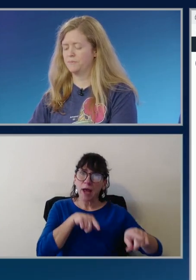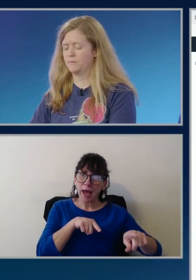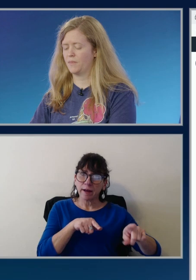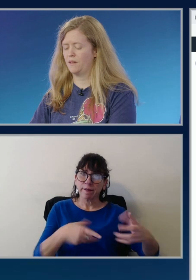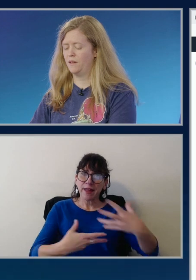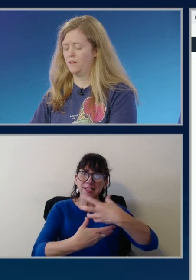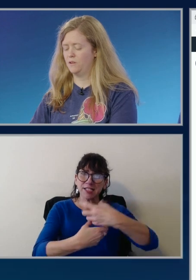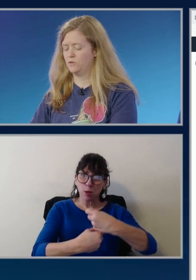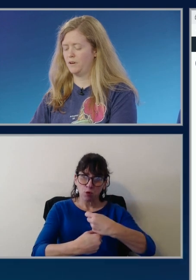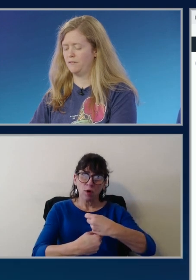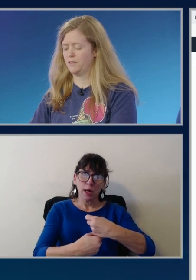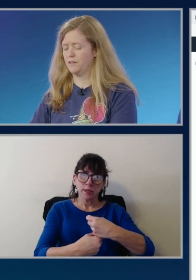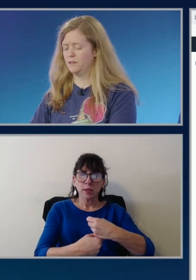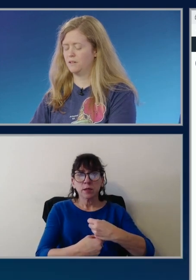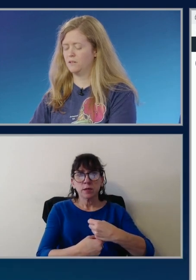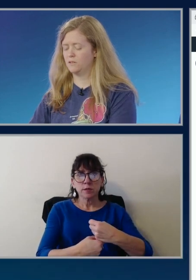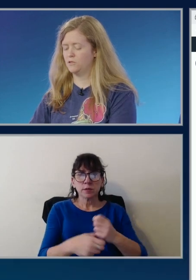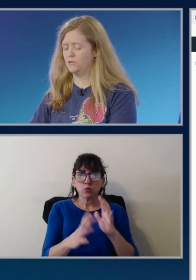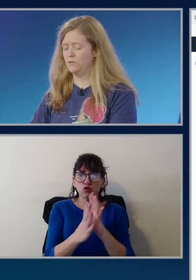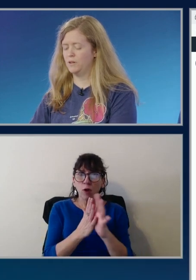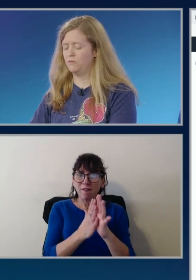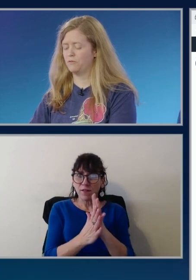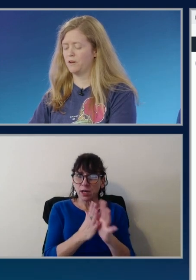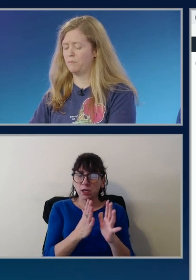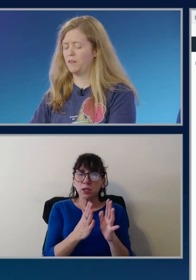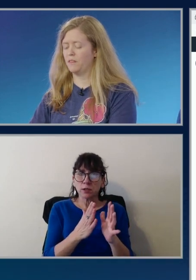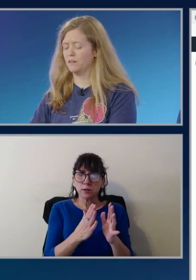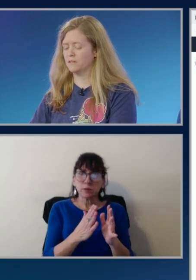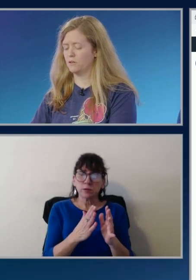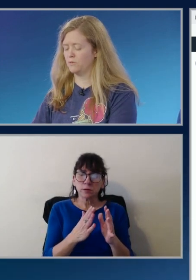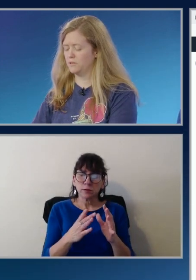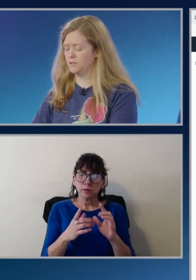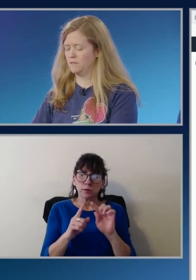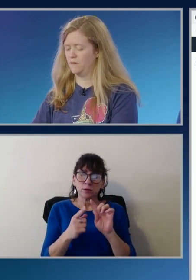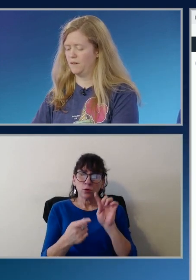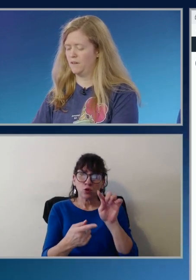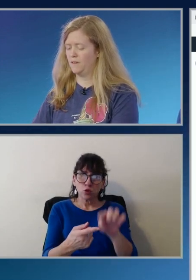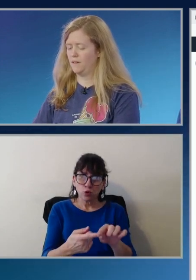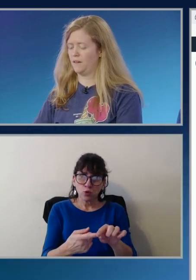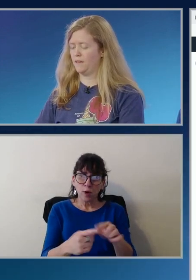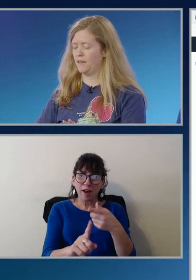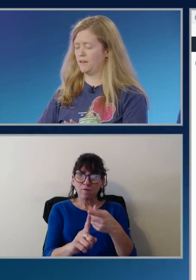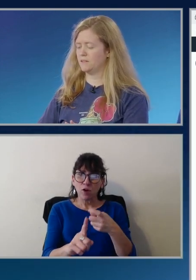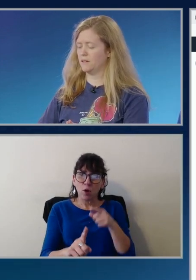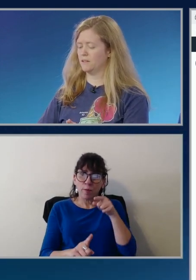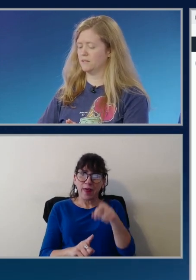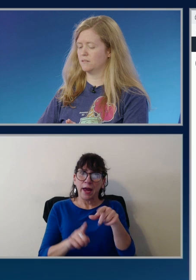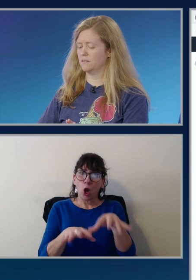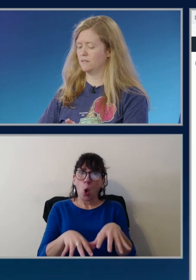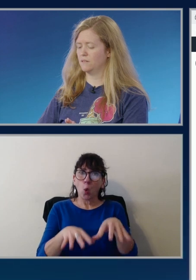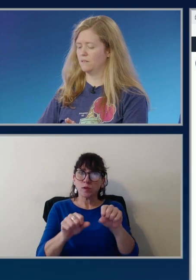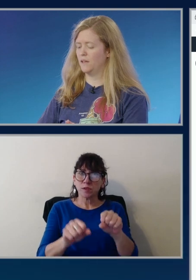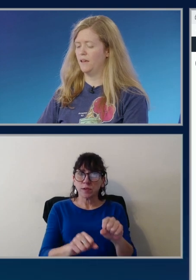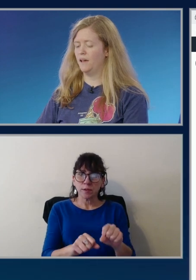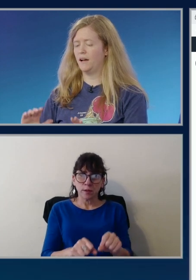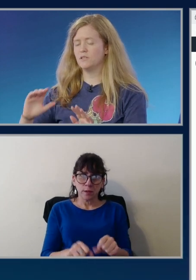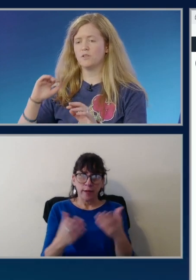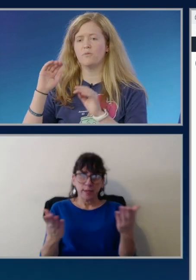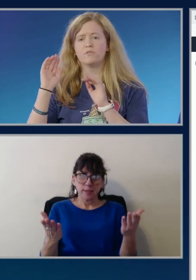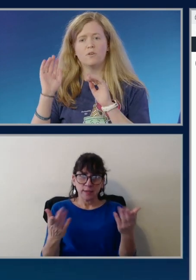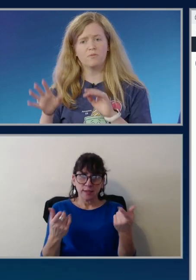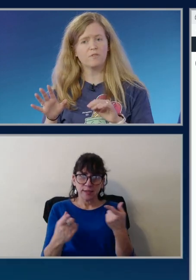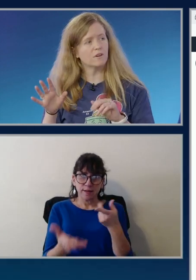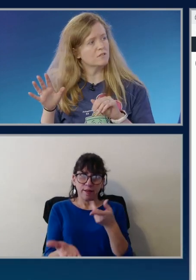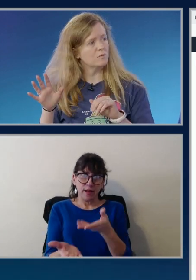summarizes traffic to and from this host. And that is this. And